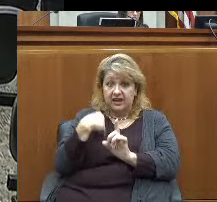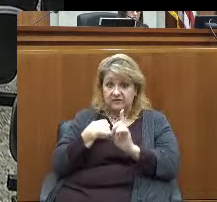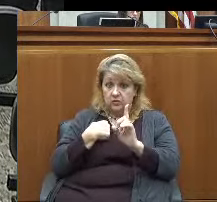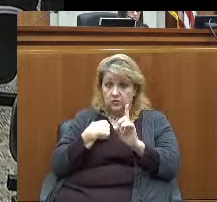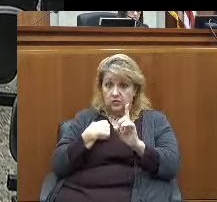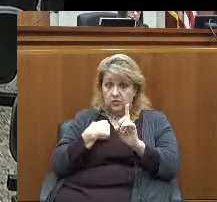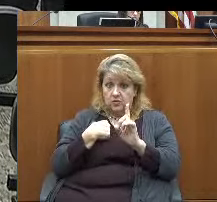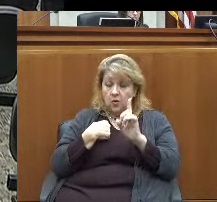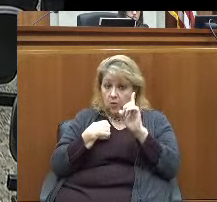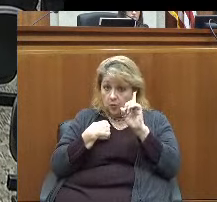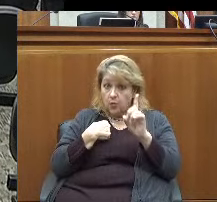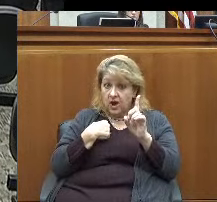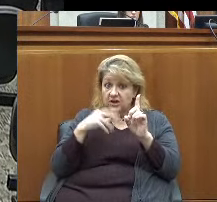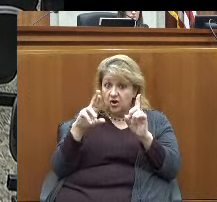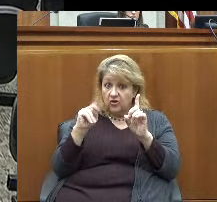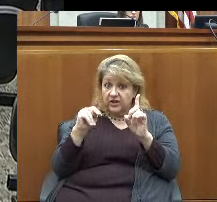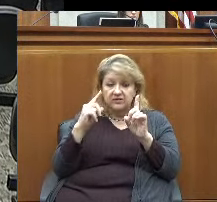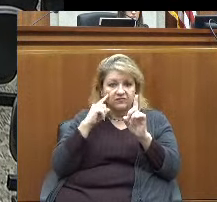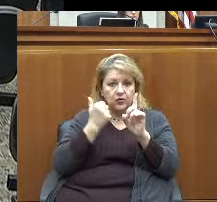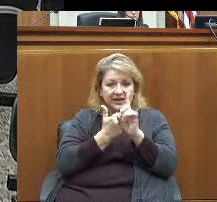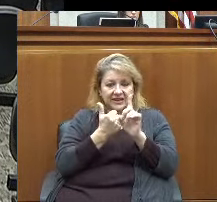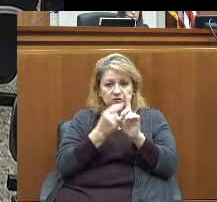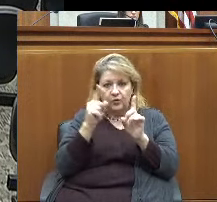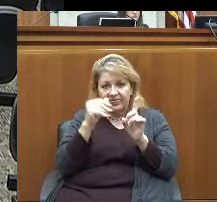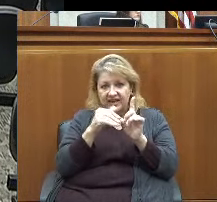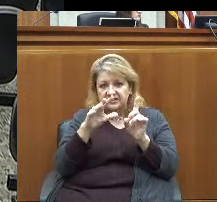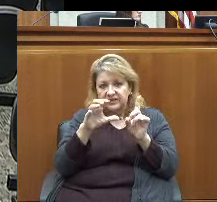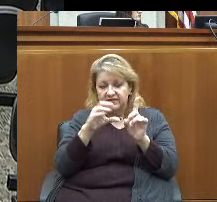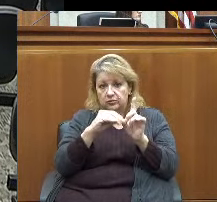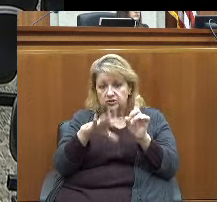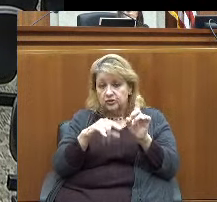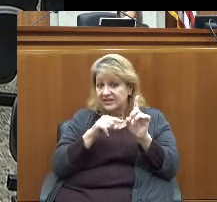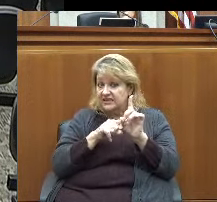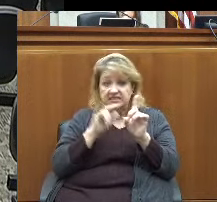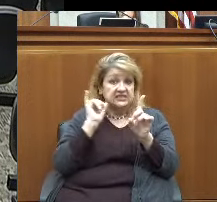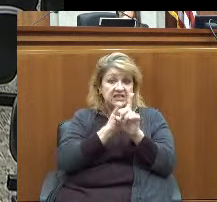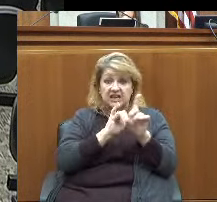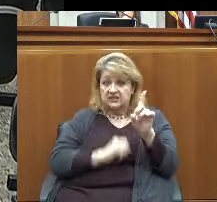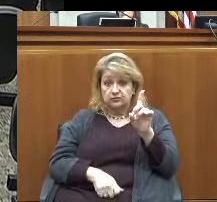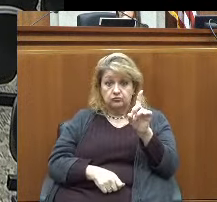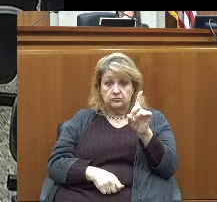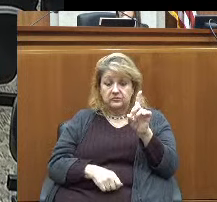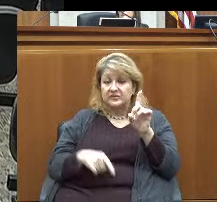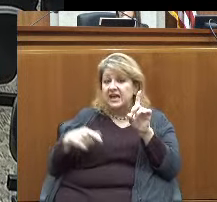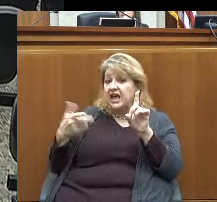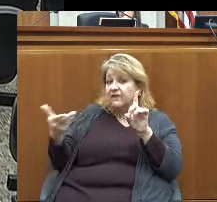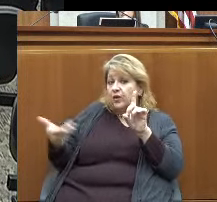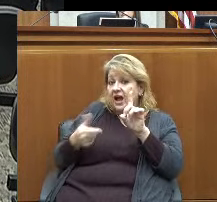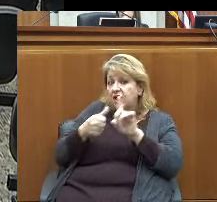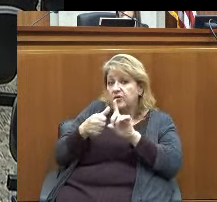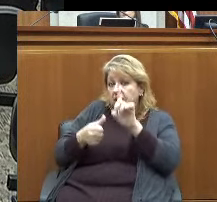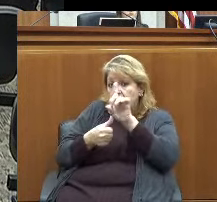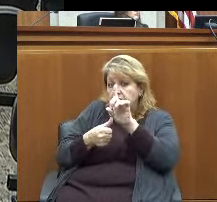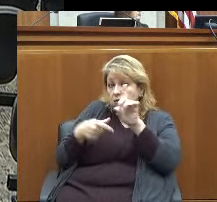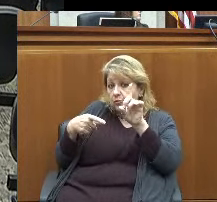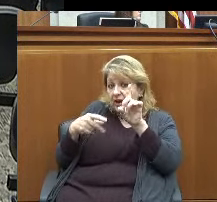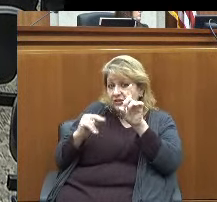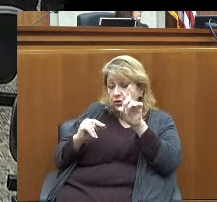1 RN per 1,500 students. So like if Not changing. not changing that. Okay.